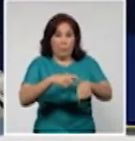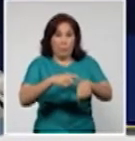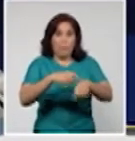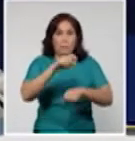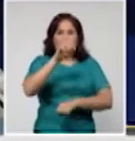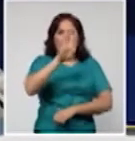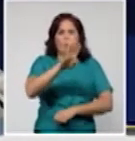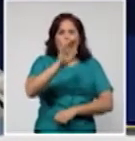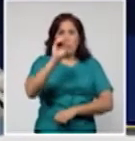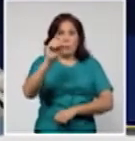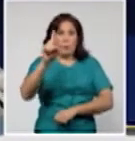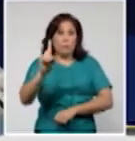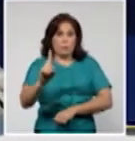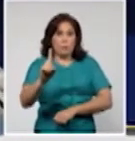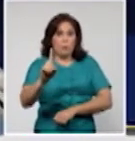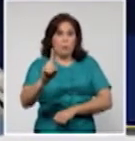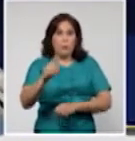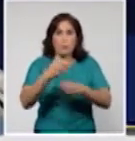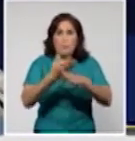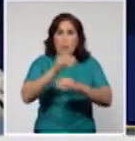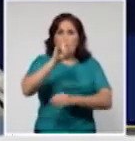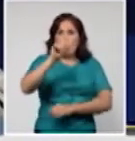tested positive for the virus.